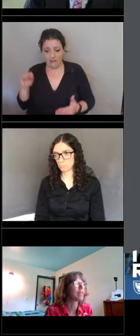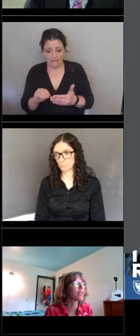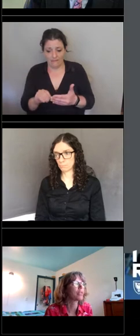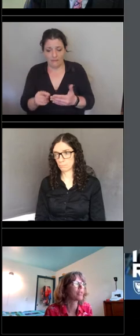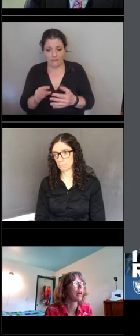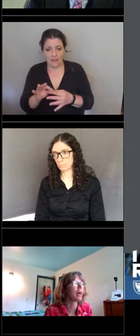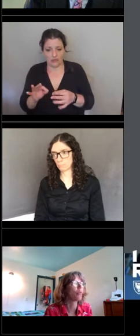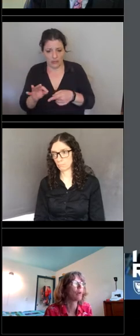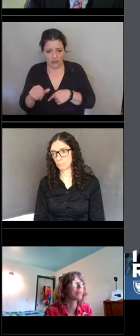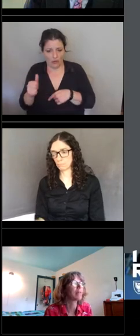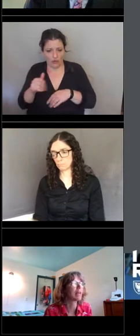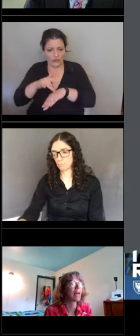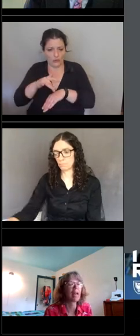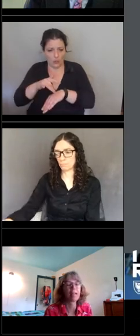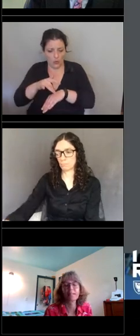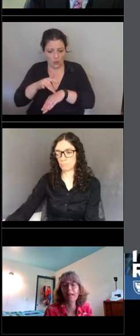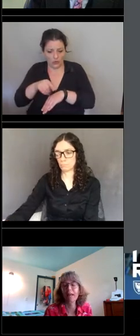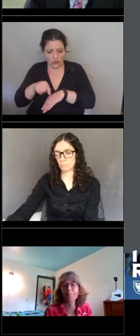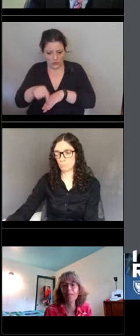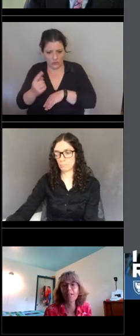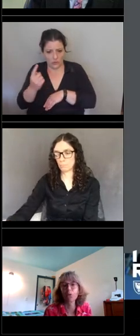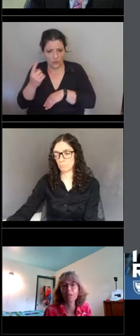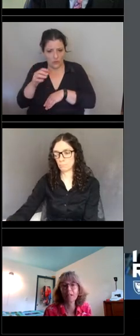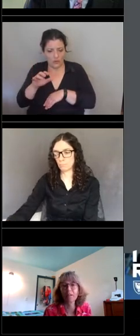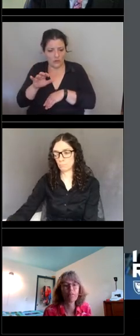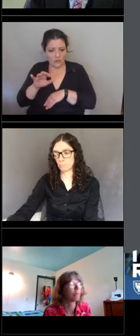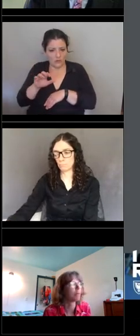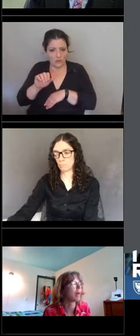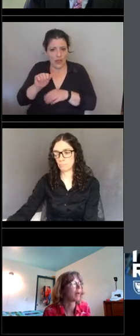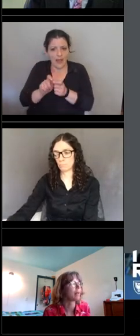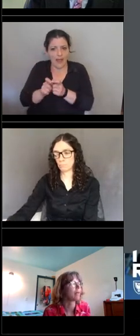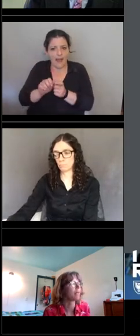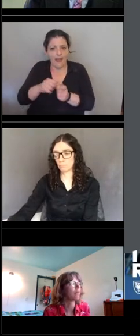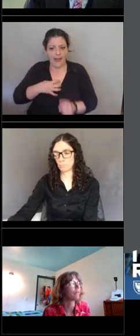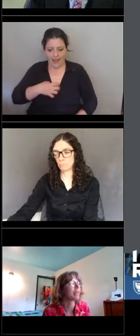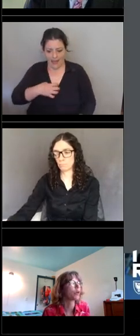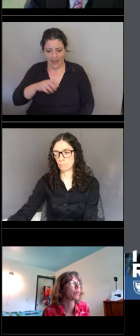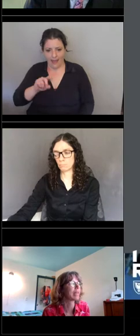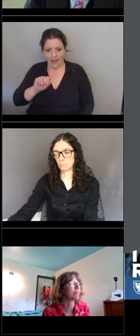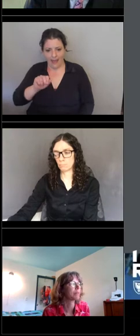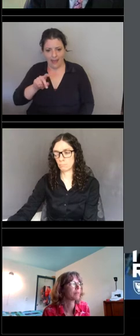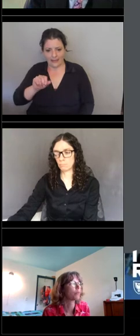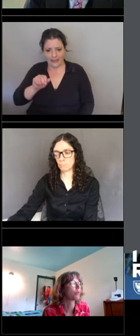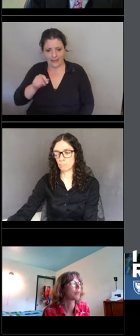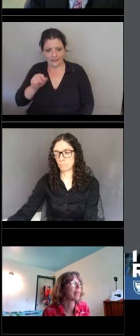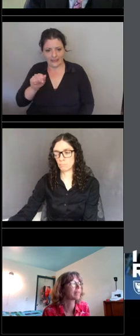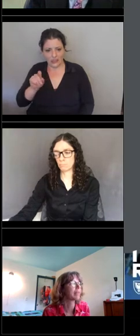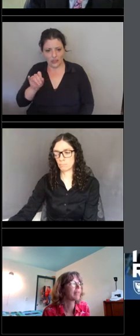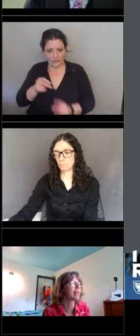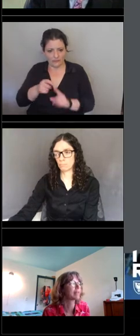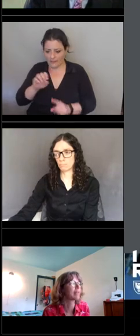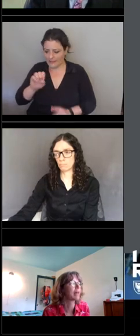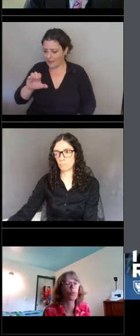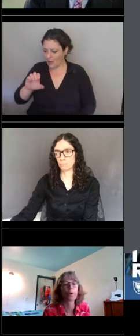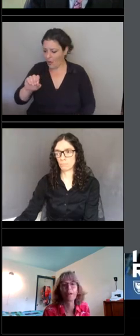Climate Adaptation website has an MPA toolkit from EcoAdapt. So